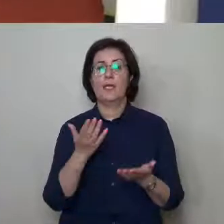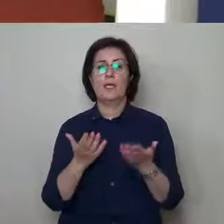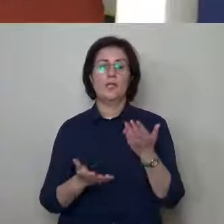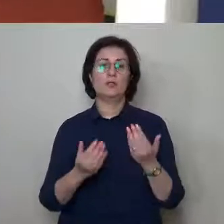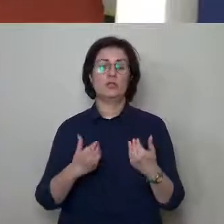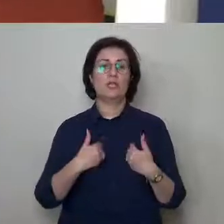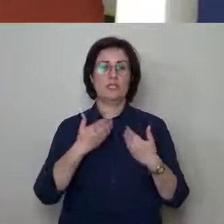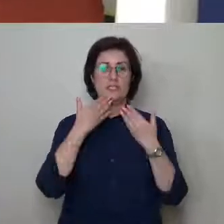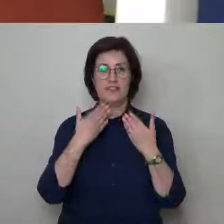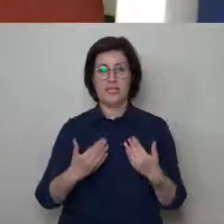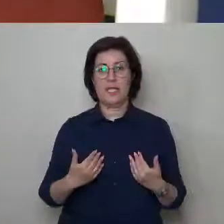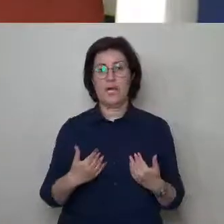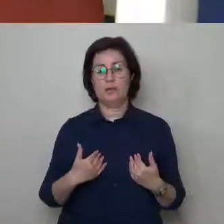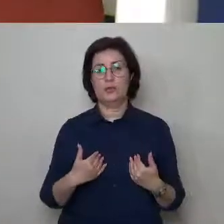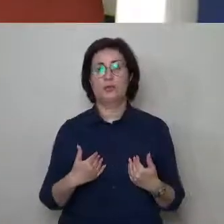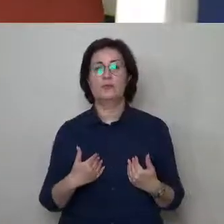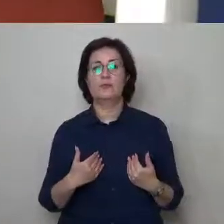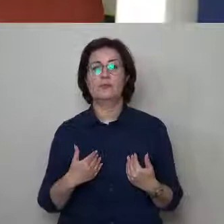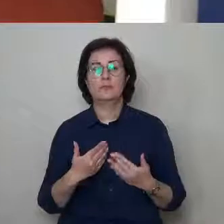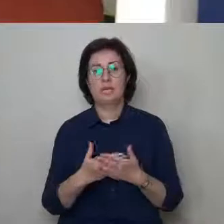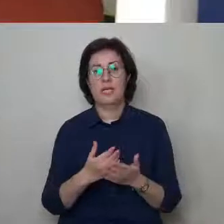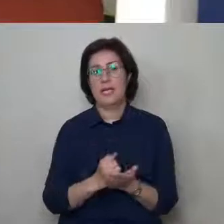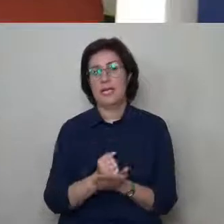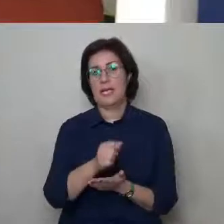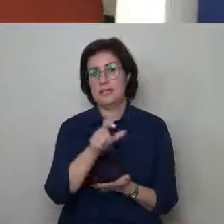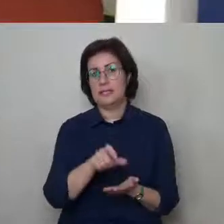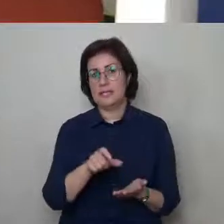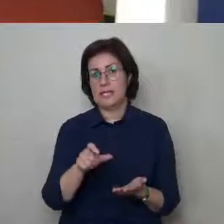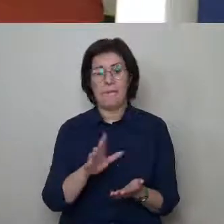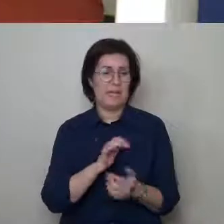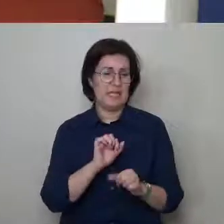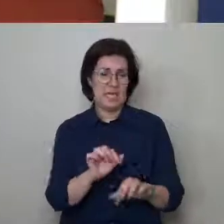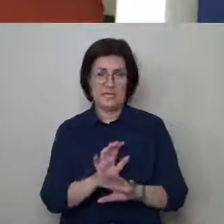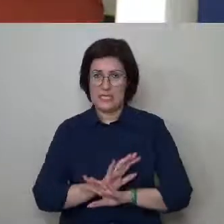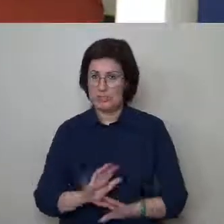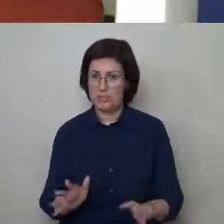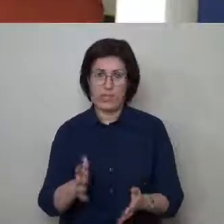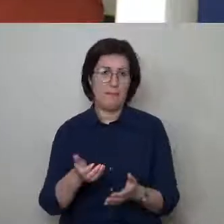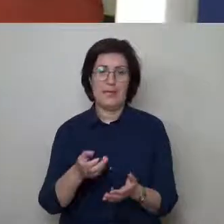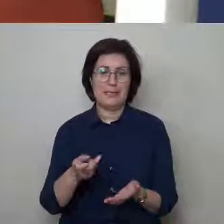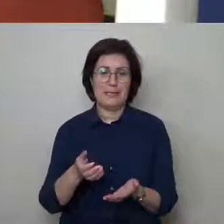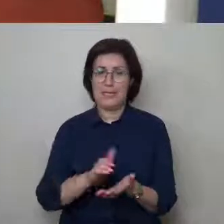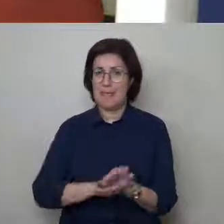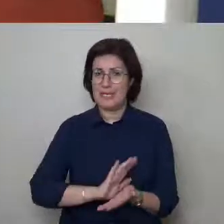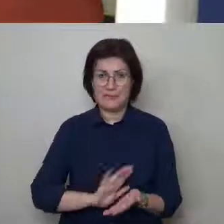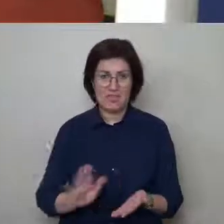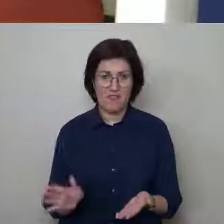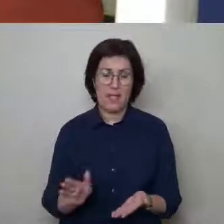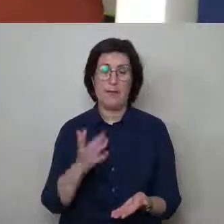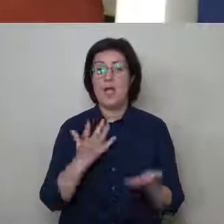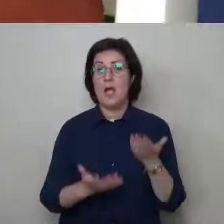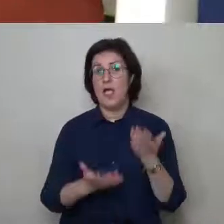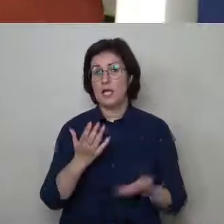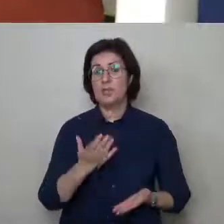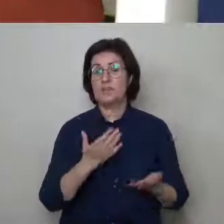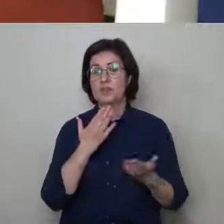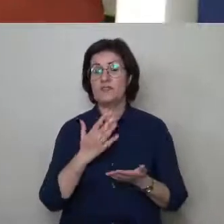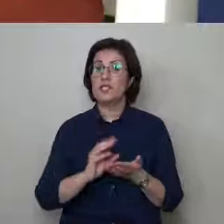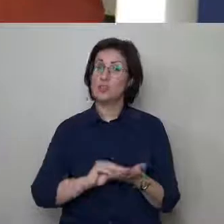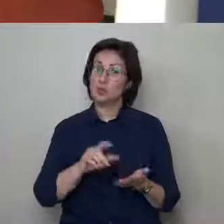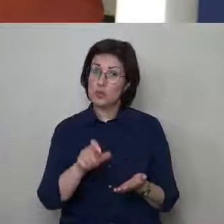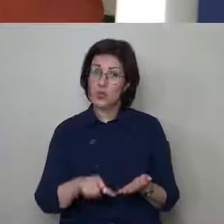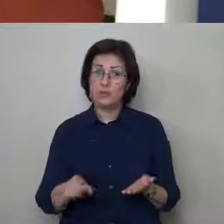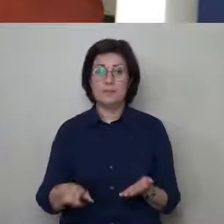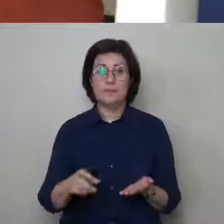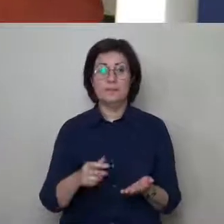or if we get complaints, because we would not protect or defend candidates, but